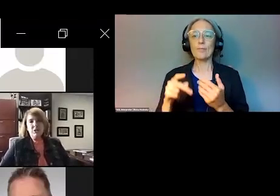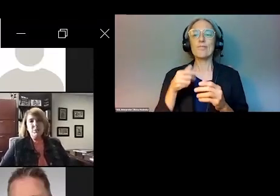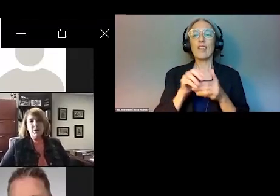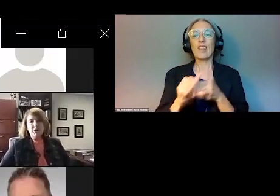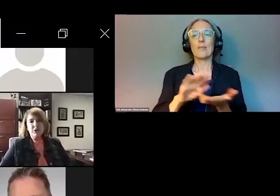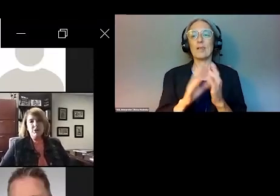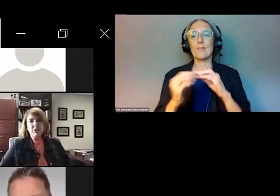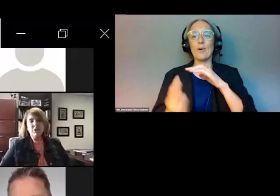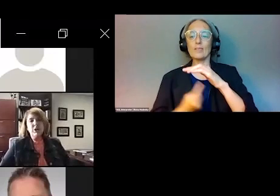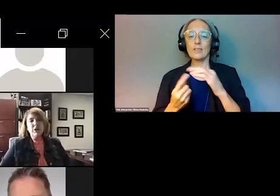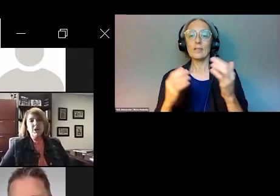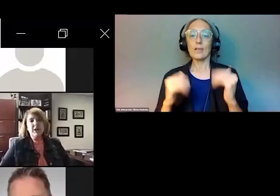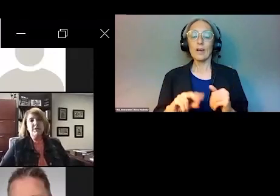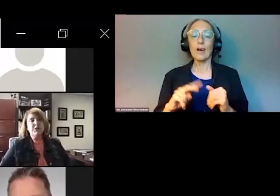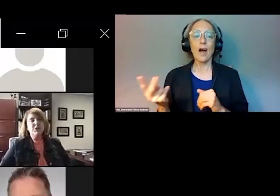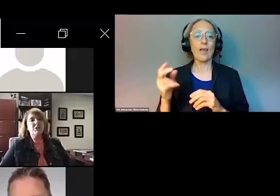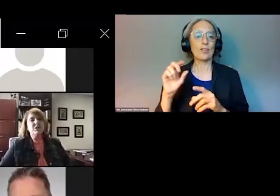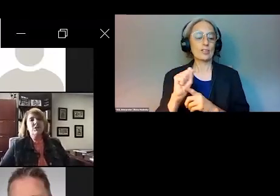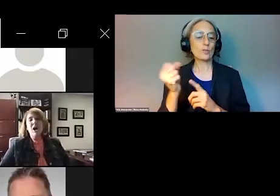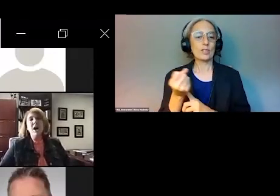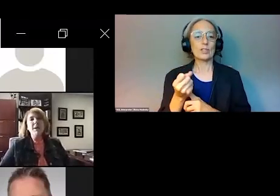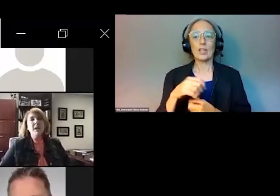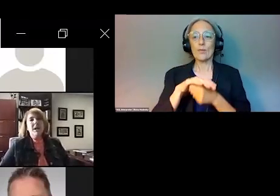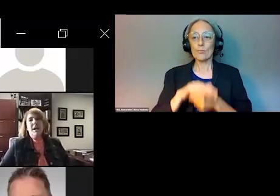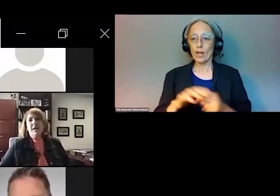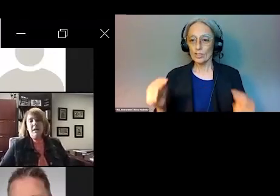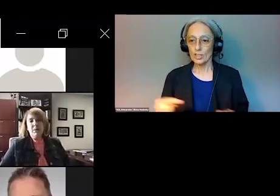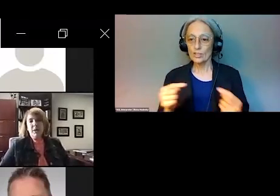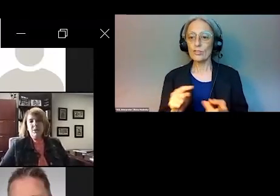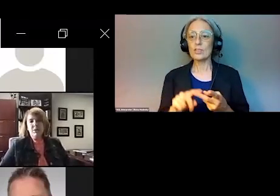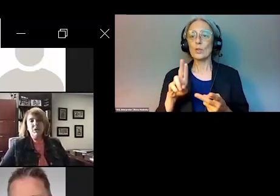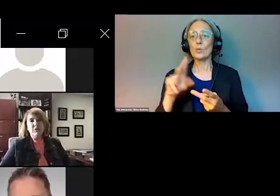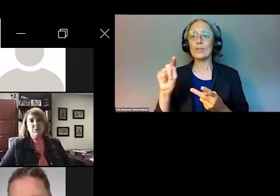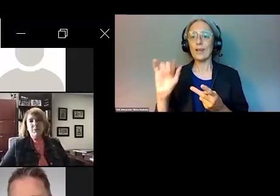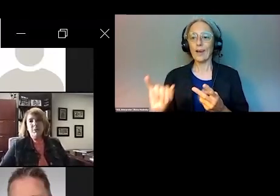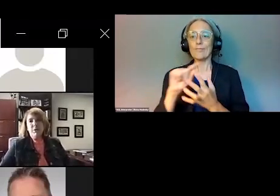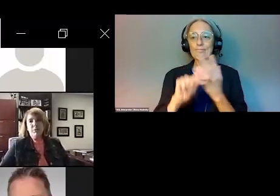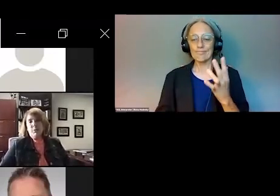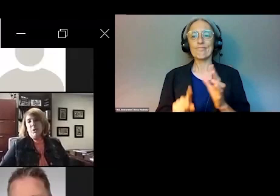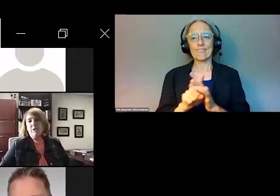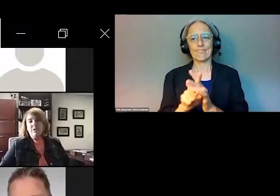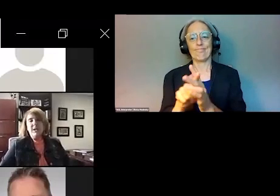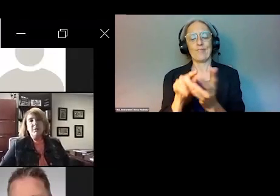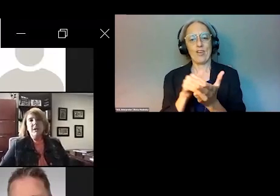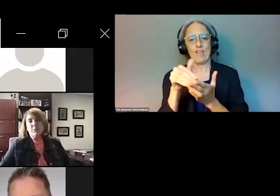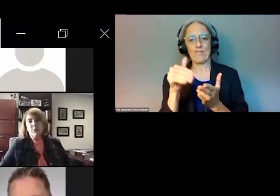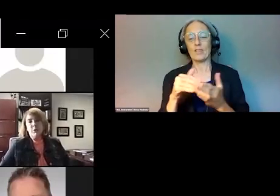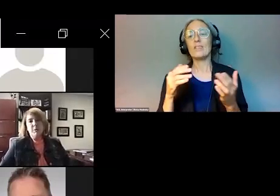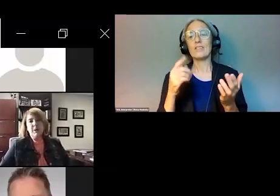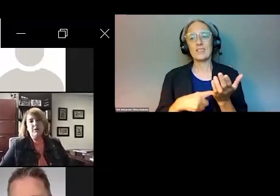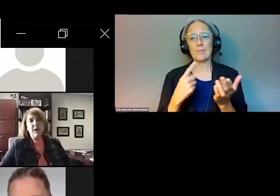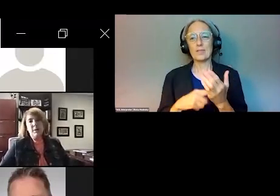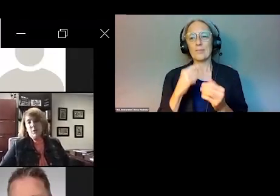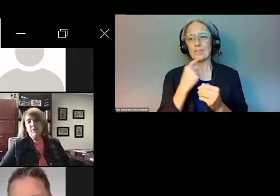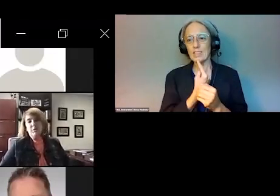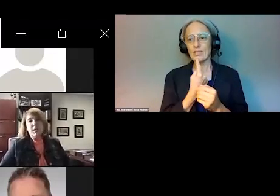secondary conditions such as pressure injuries and urinary tract infections. These are common and they can become severe enough where people are required to stay in bed